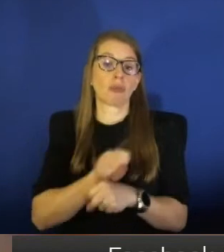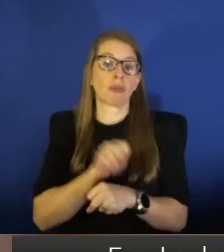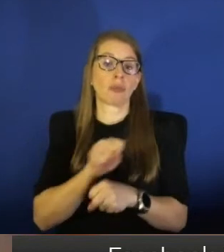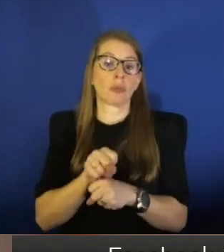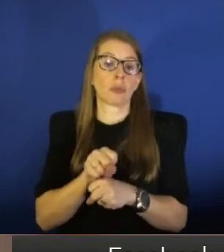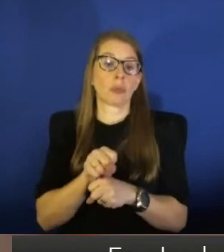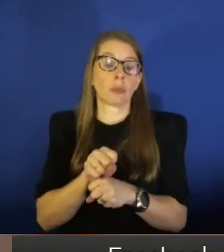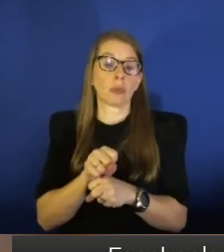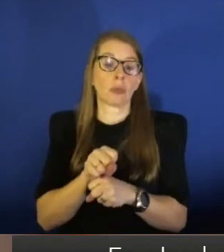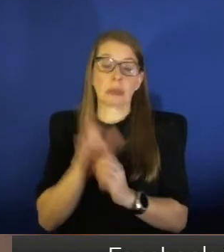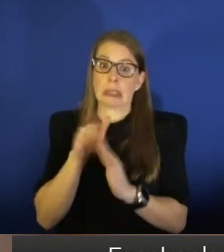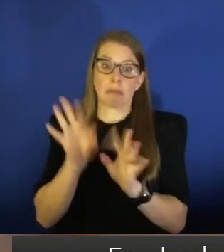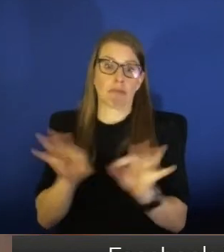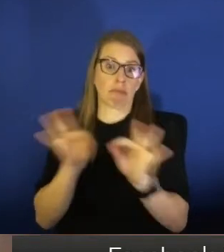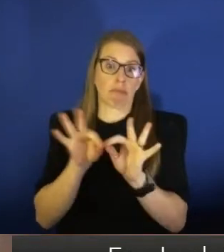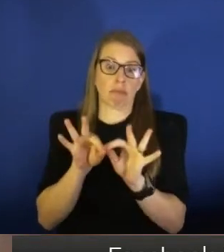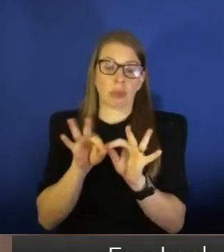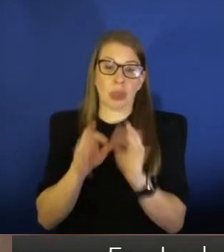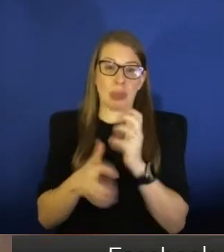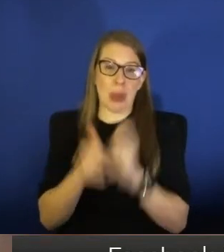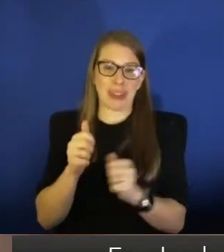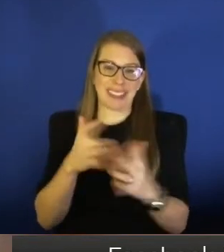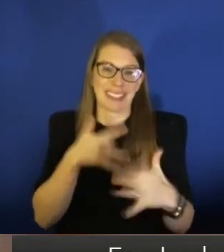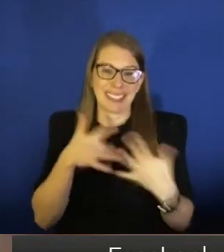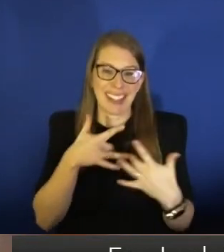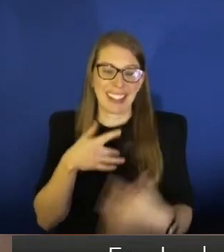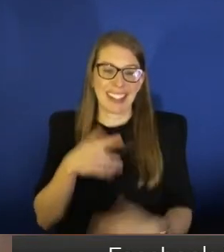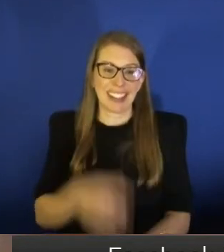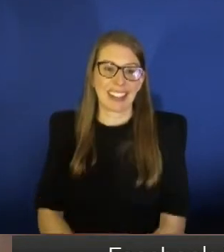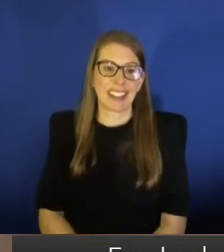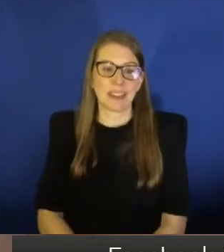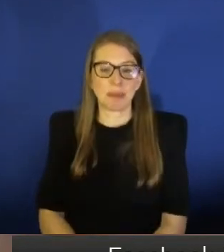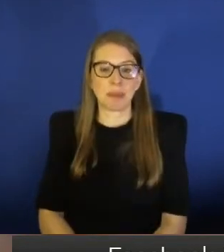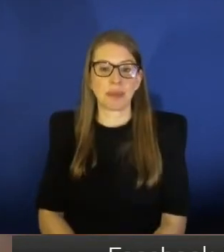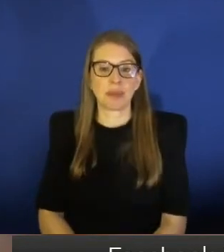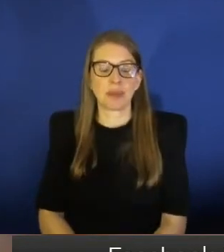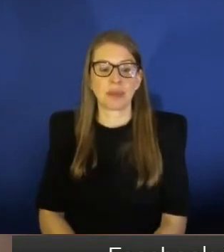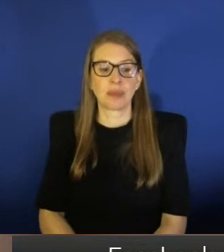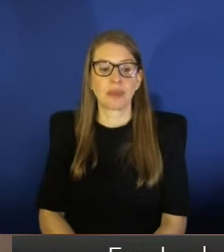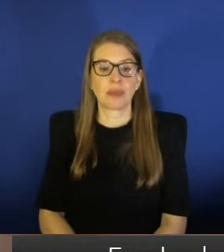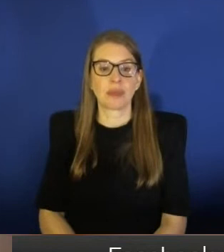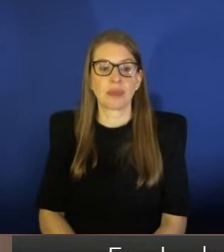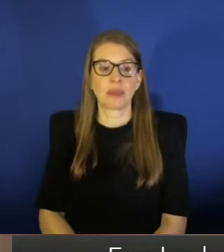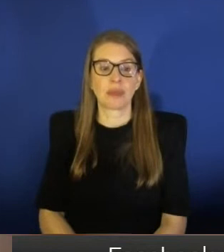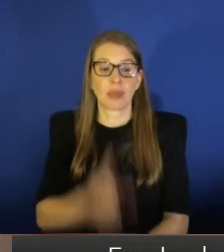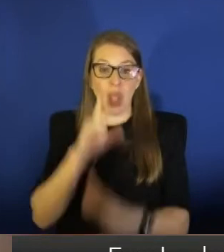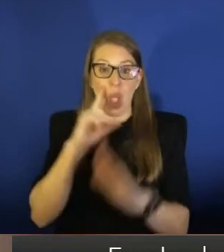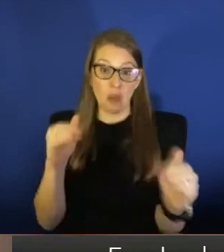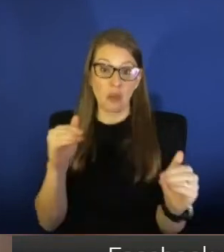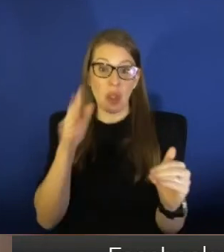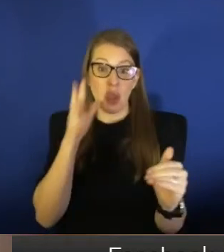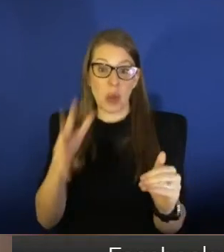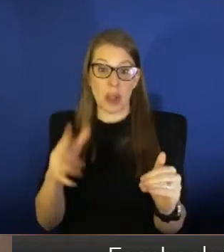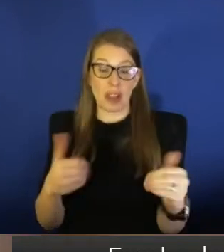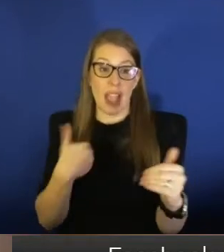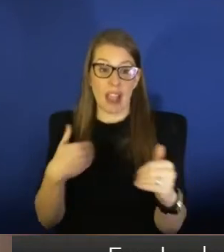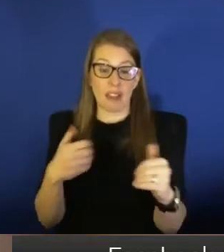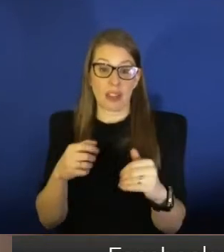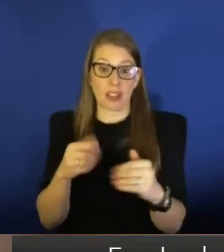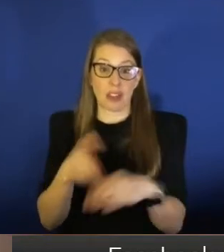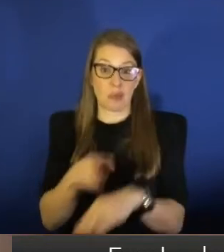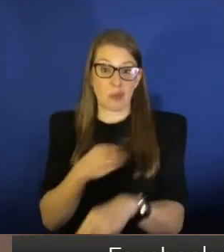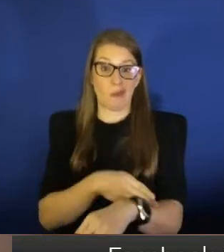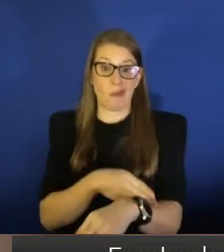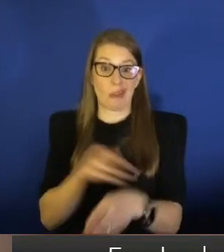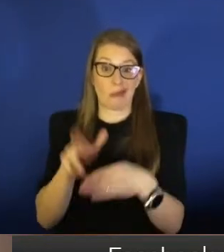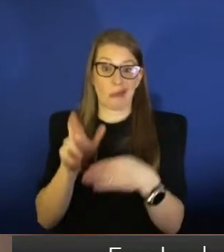the most important and the most exciting, and Dr. Moser mentioned this, is that hopefully we will see the improvement in the